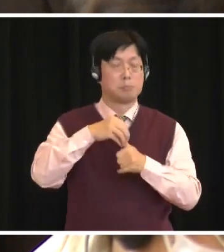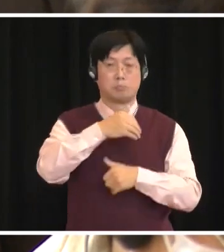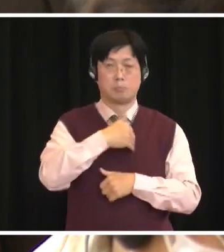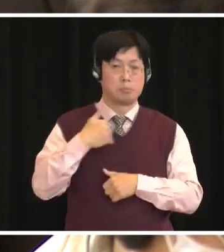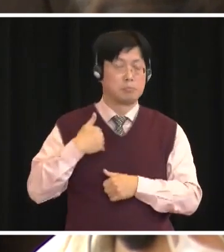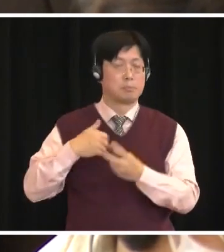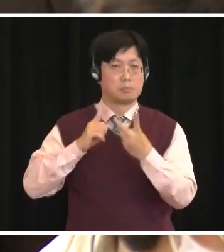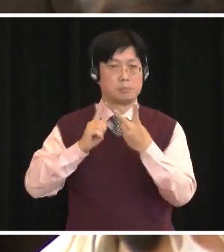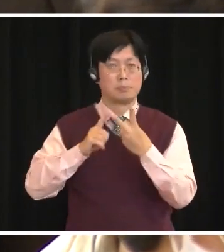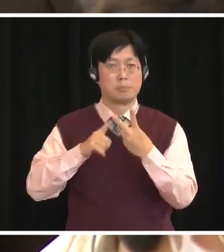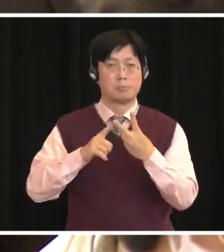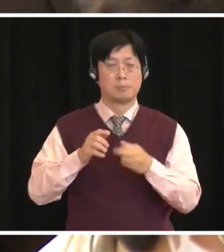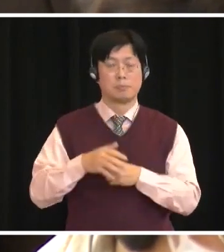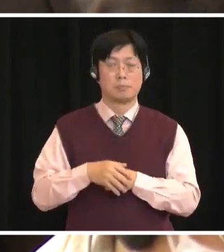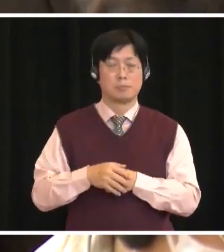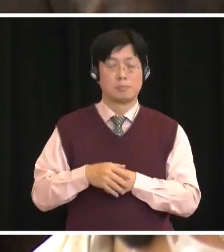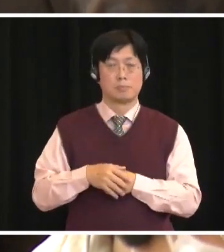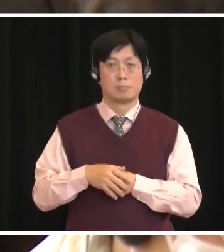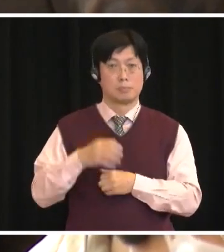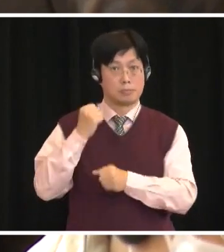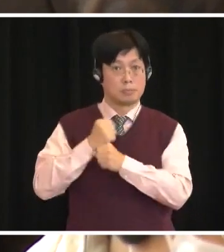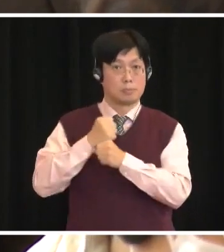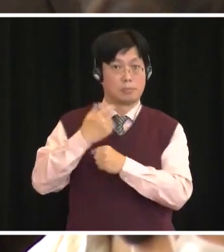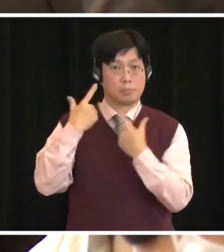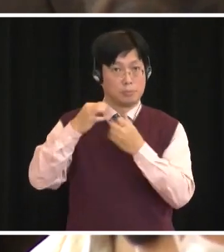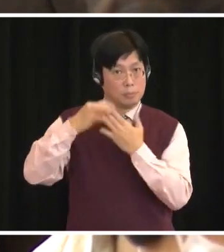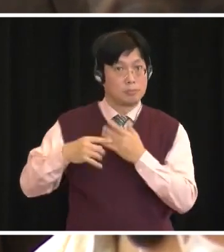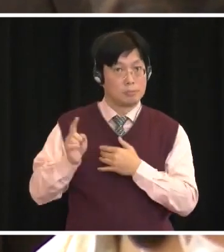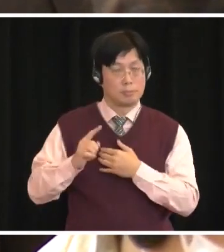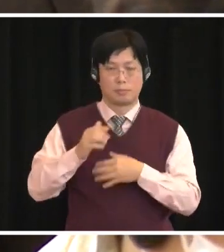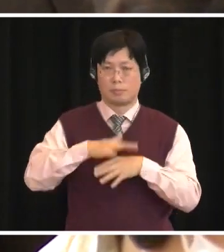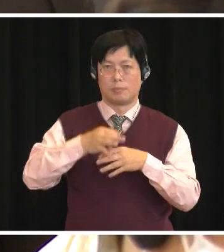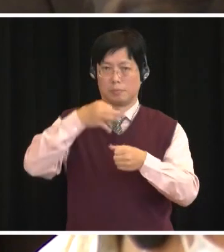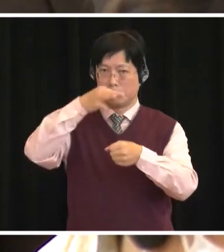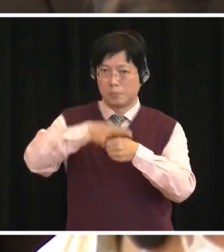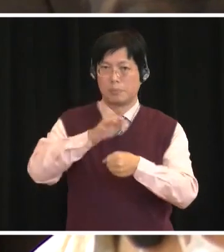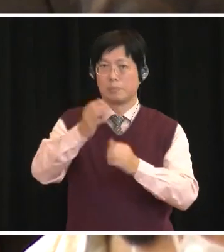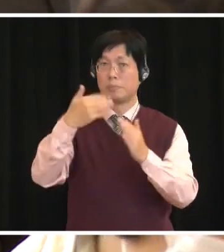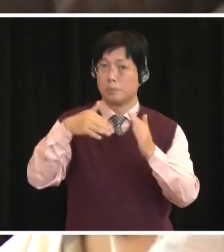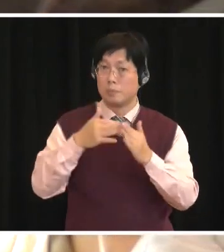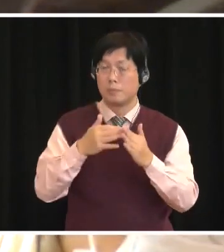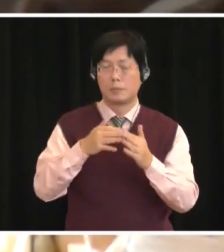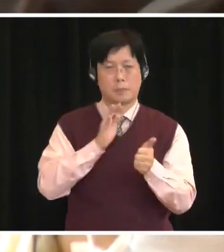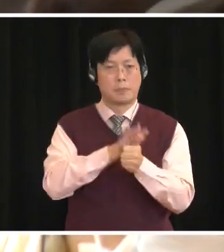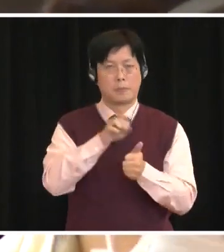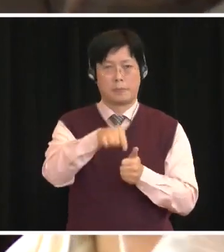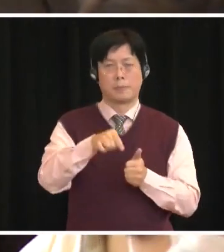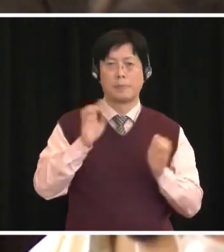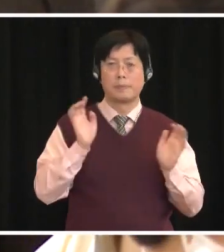their children back to their schools and their lives.